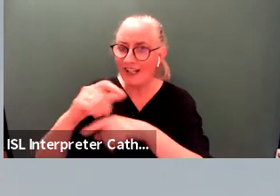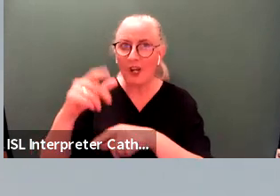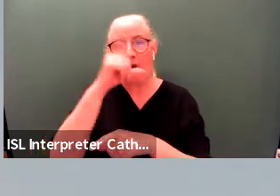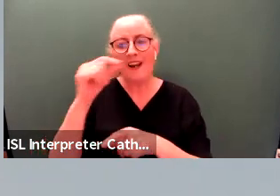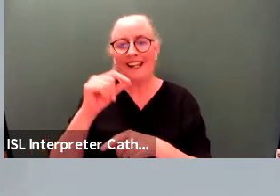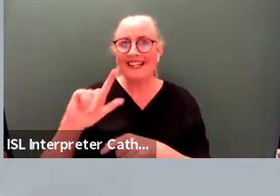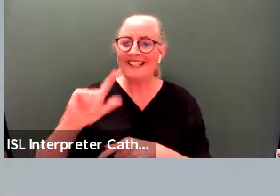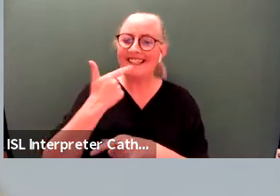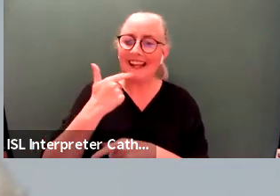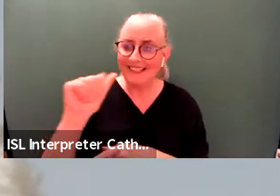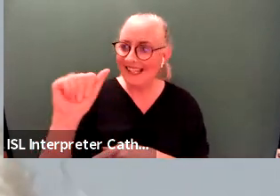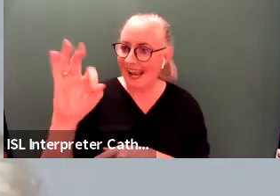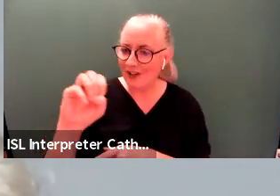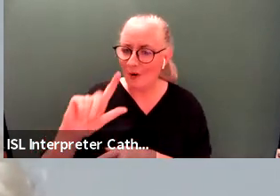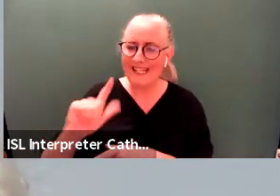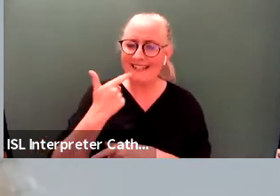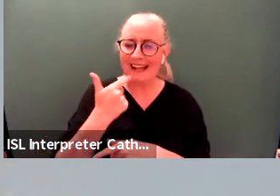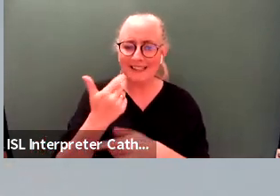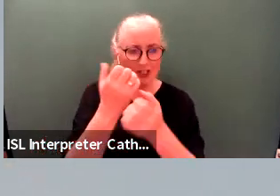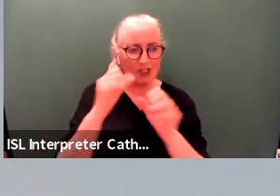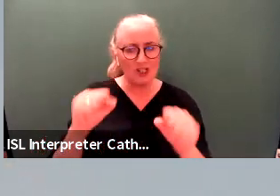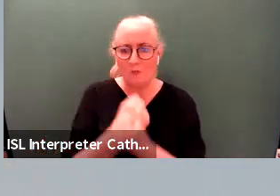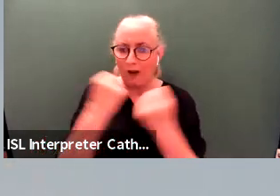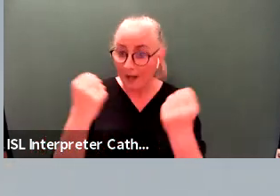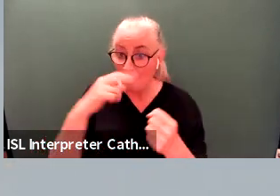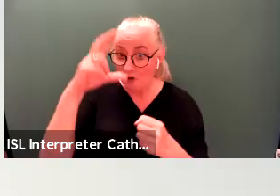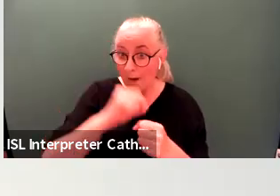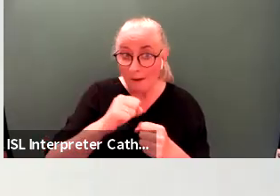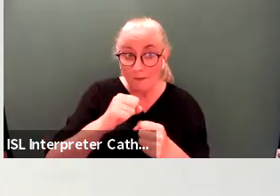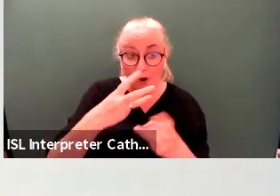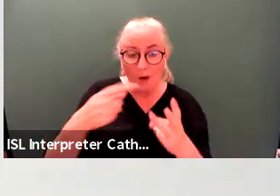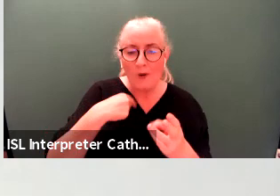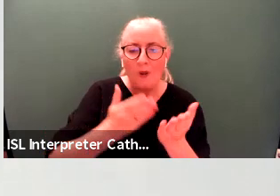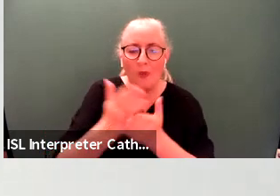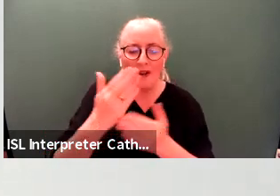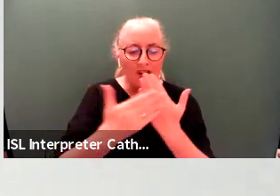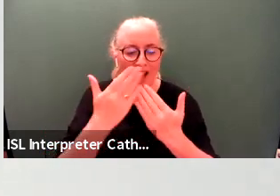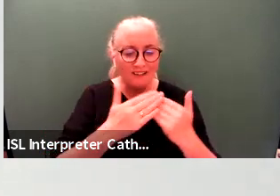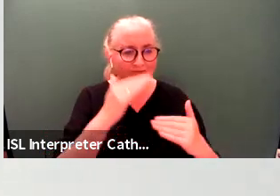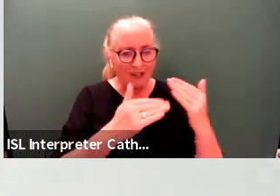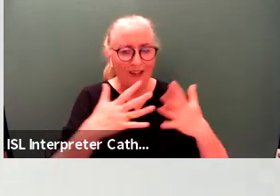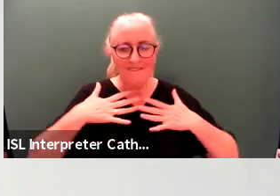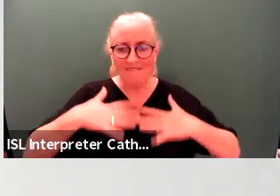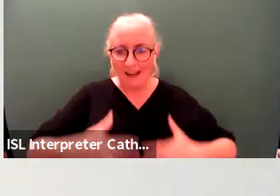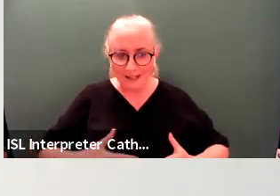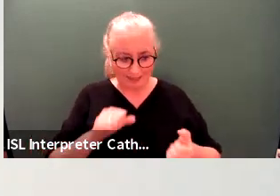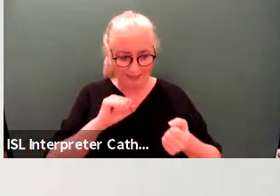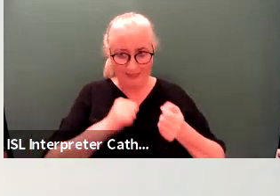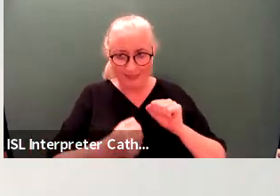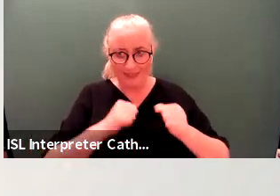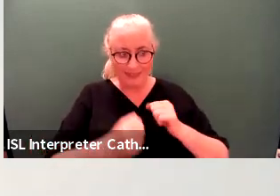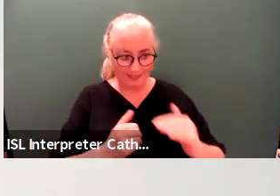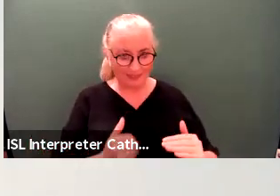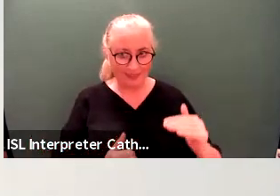spring. If you think back to the years when we went through adolescence and all the physical and hormonal changes we went through